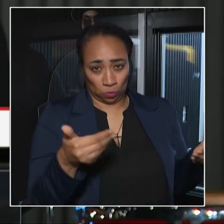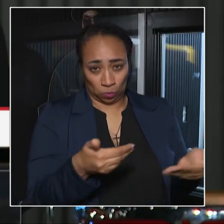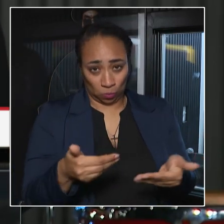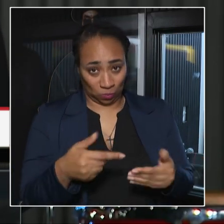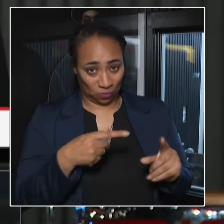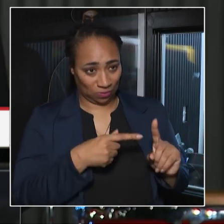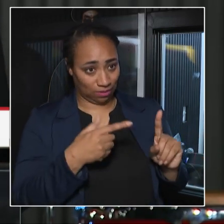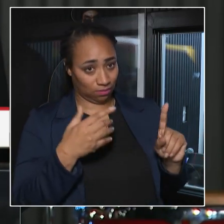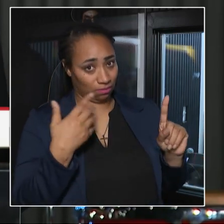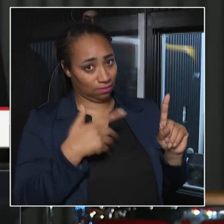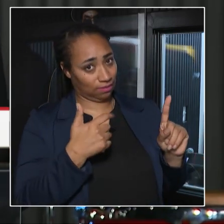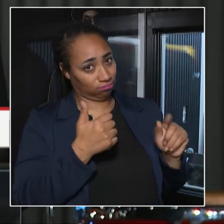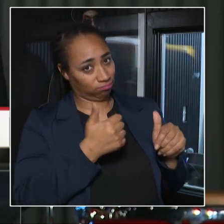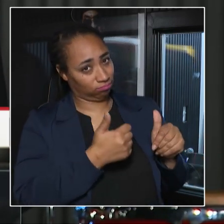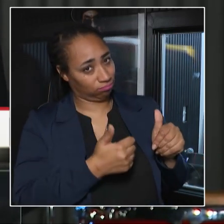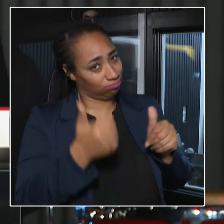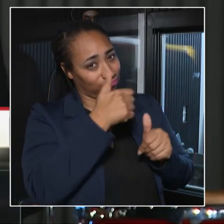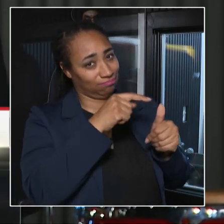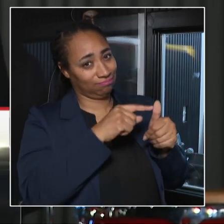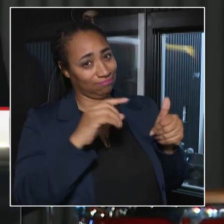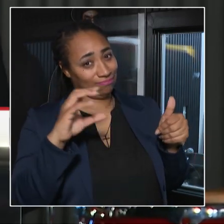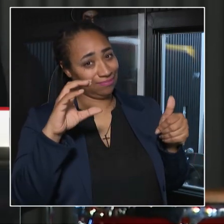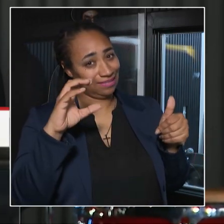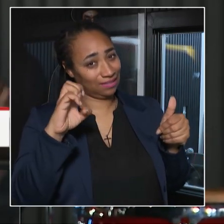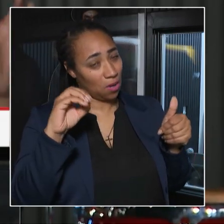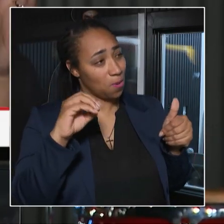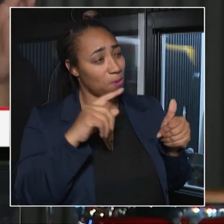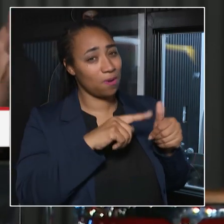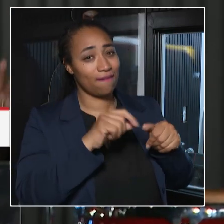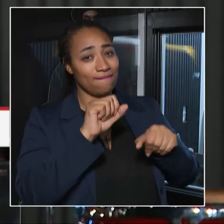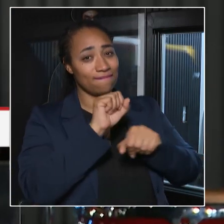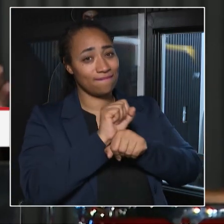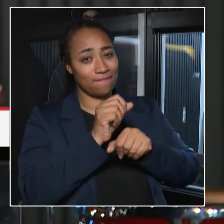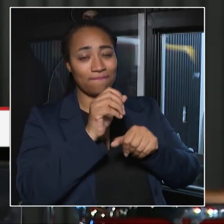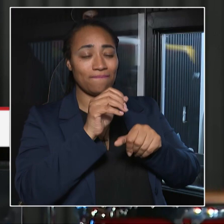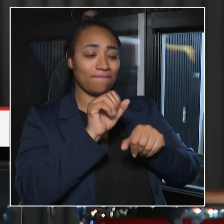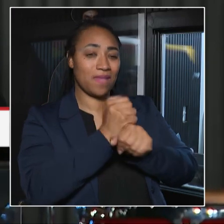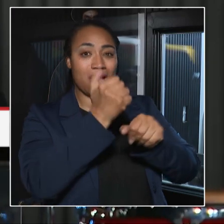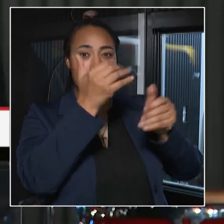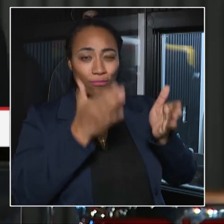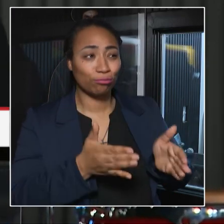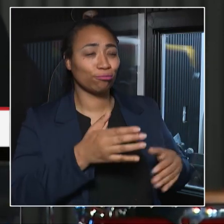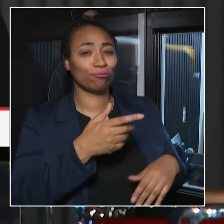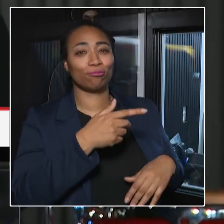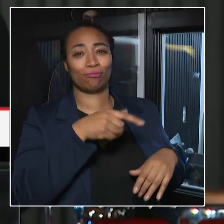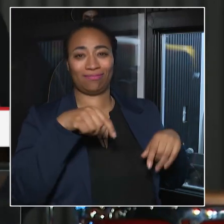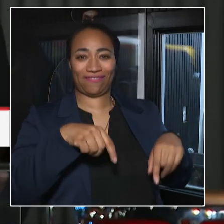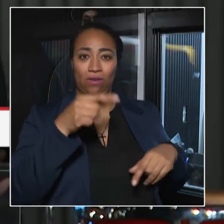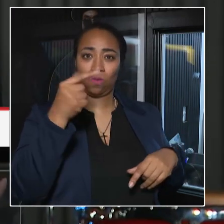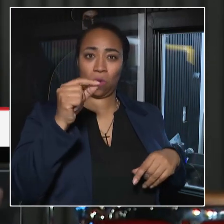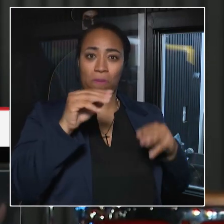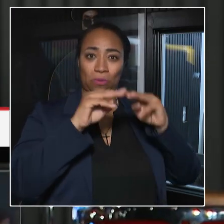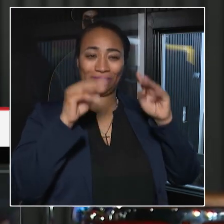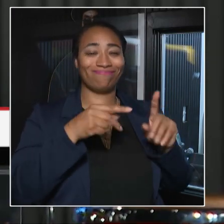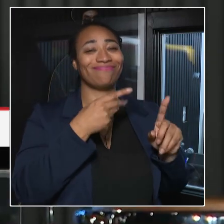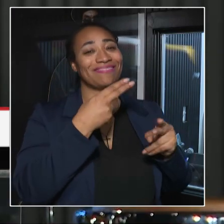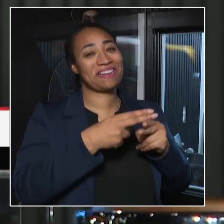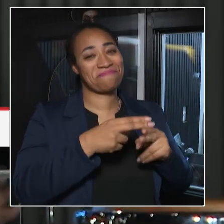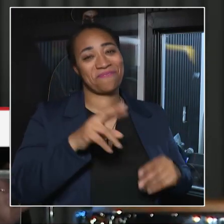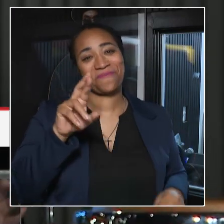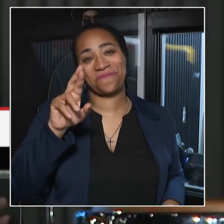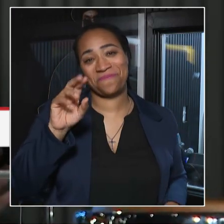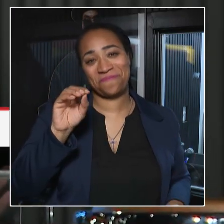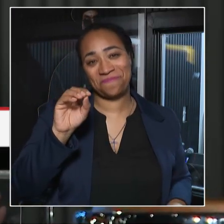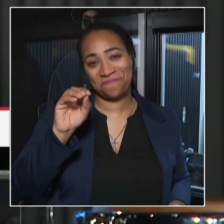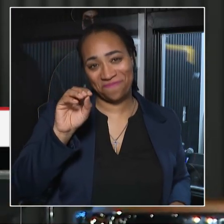of the Go-Go Museum and Cafe, Mr. Ronald Moten. So we have a presentation that we're going to present before he comes up and gives his remarks.